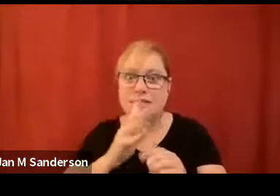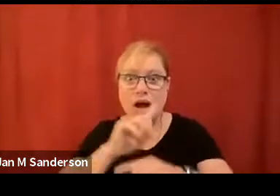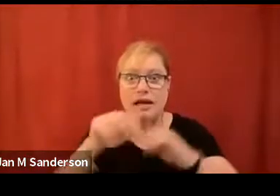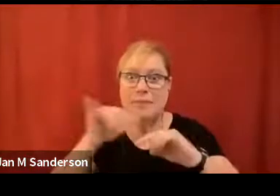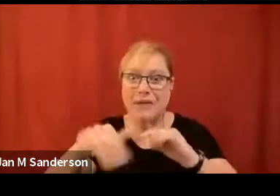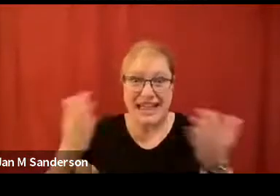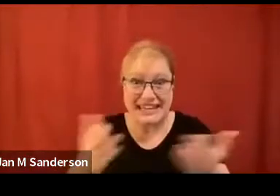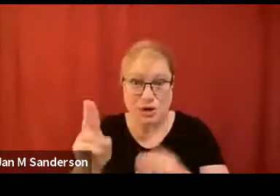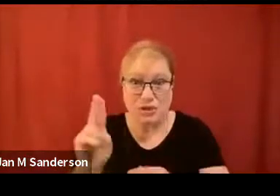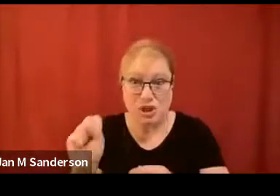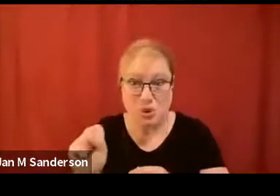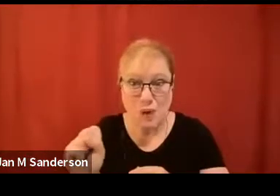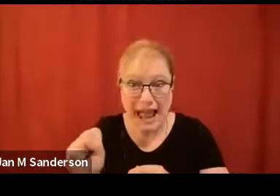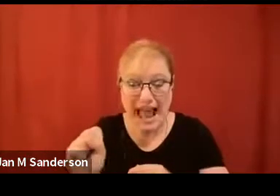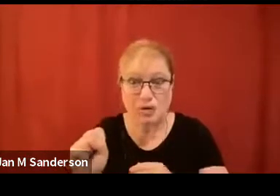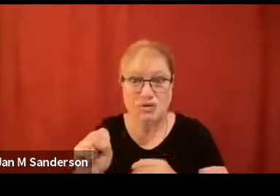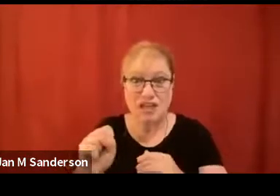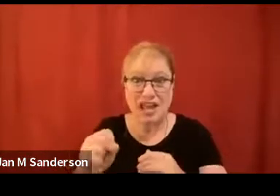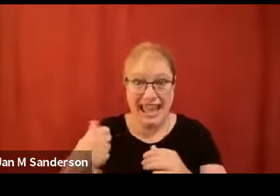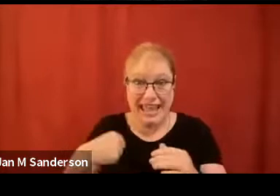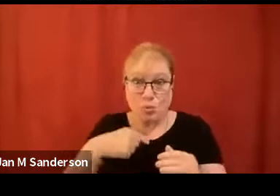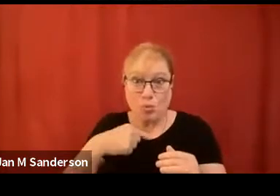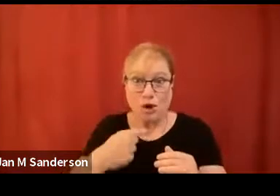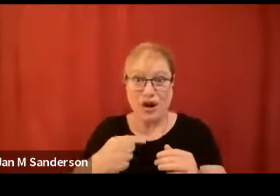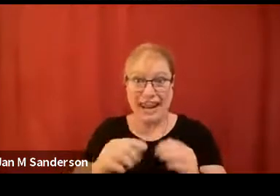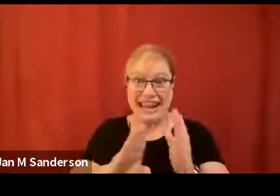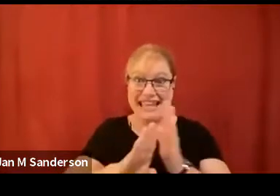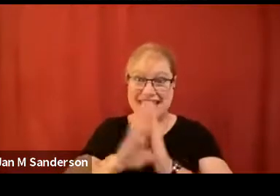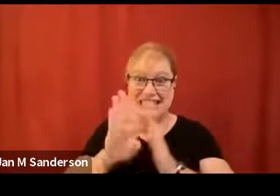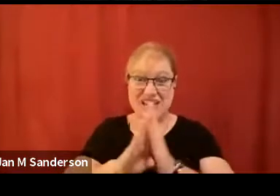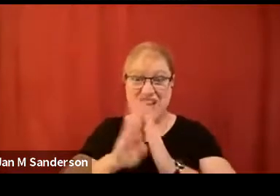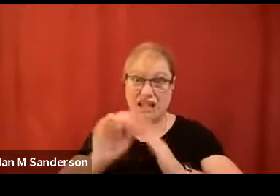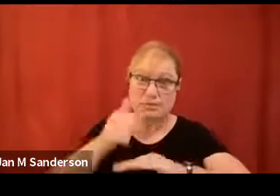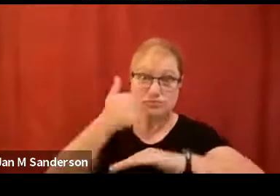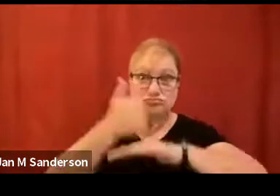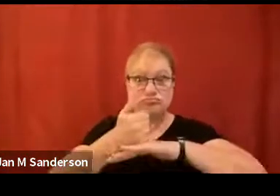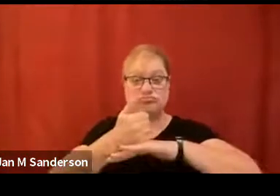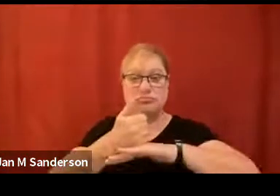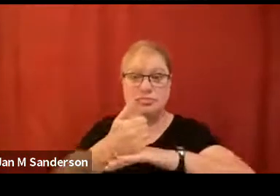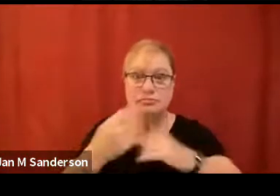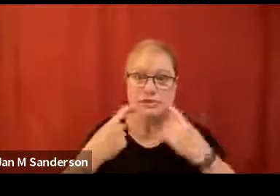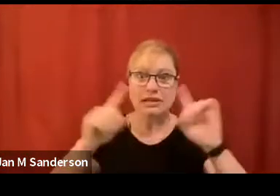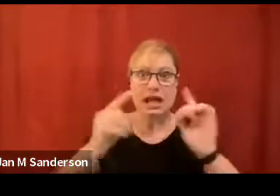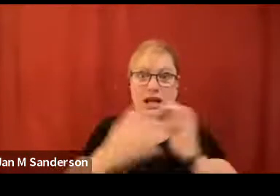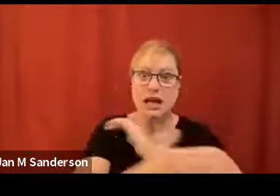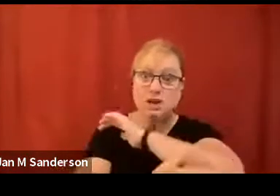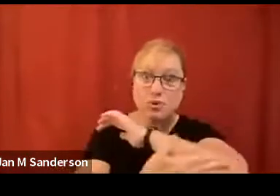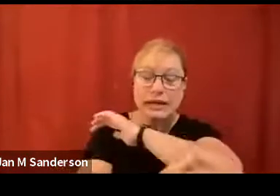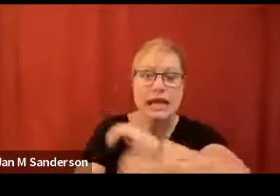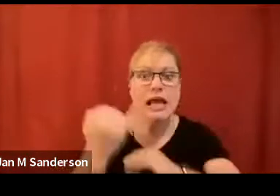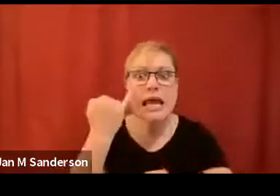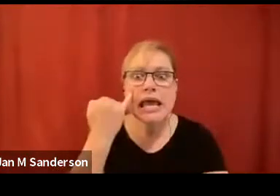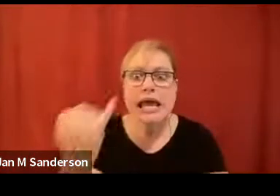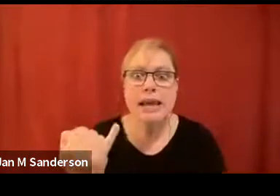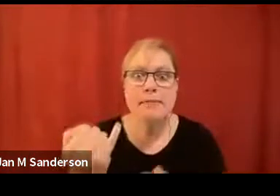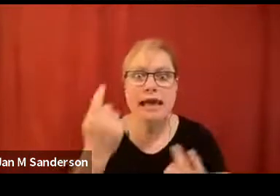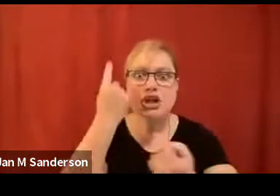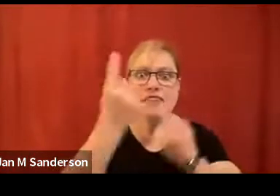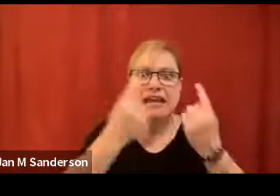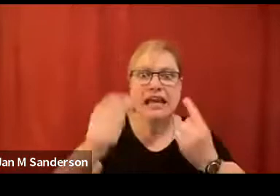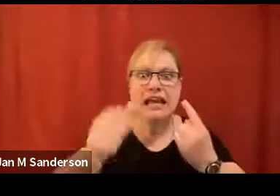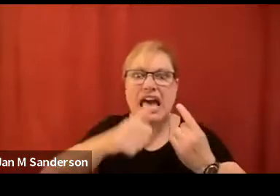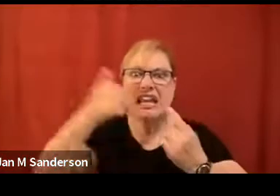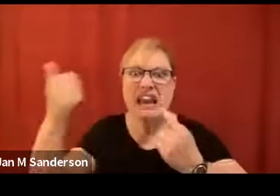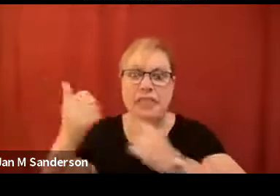in the US, a developed country with all the sort of prosperity. Imagine, being in another part of the world where that's